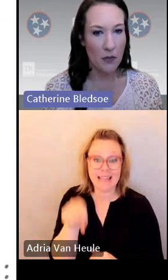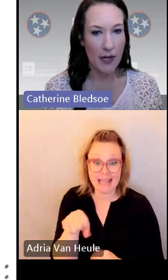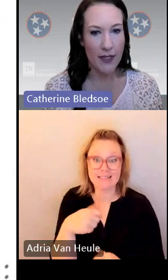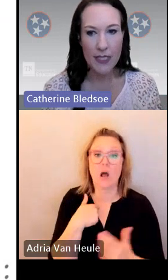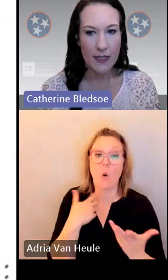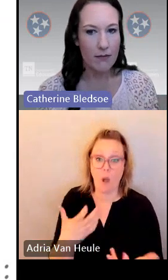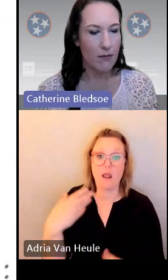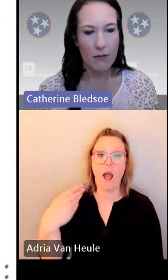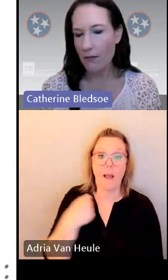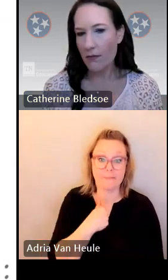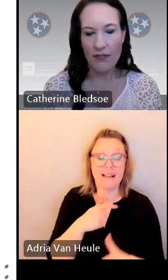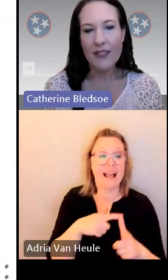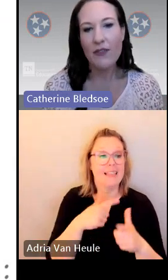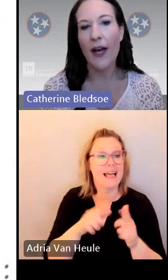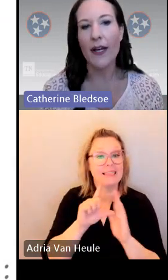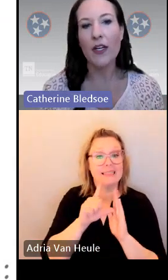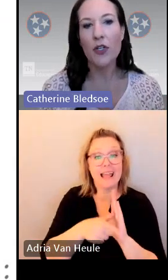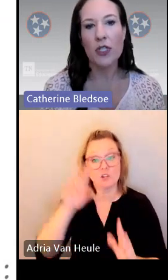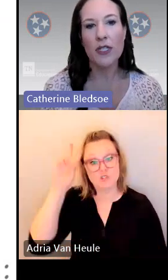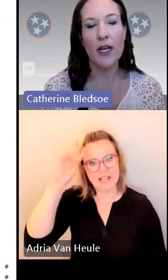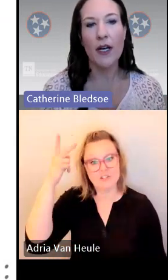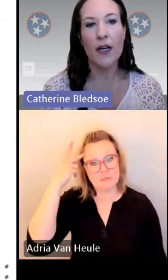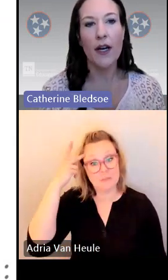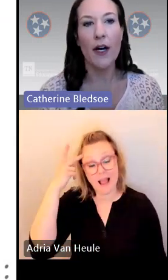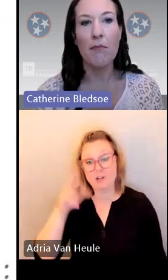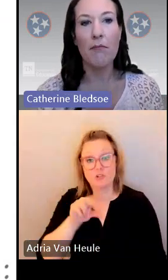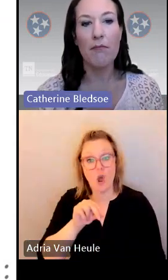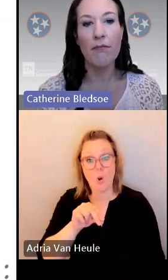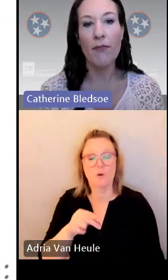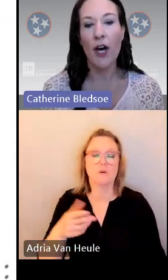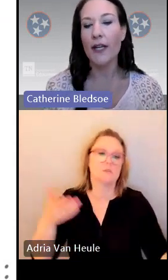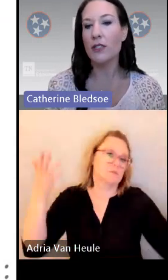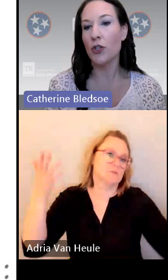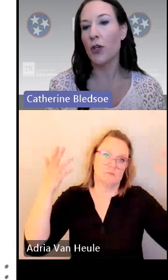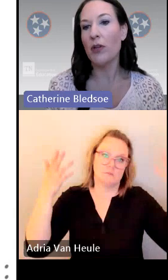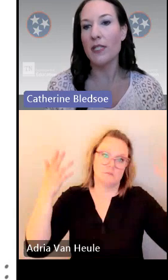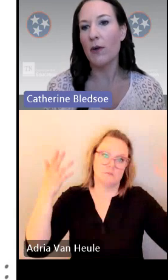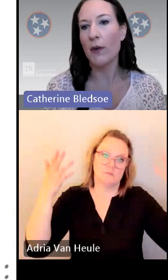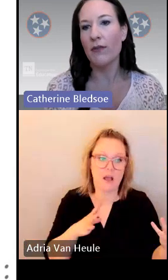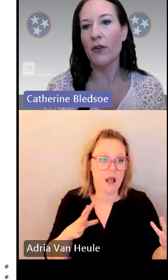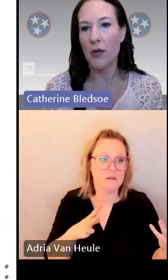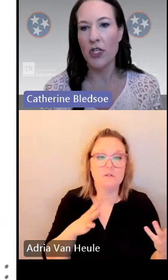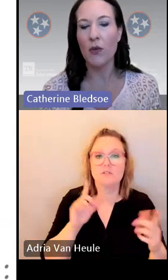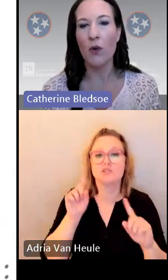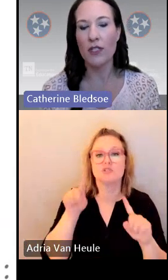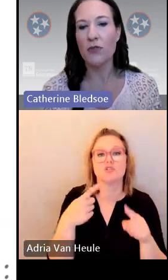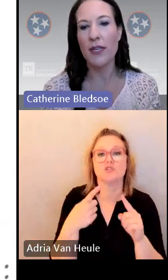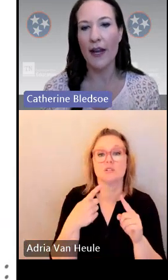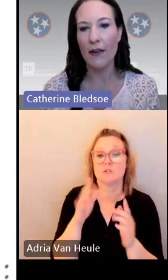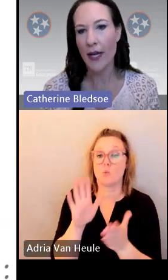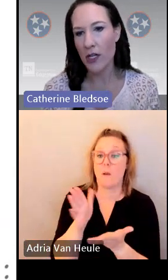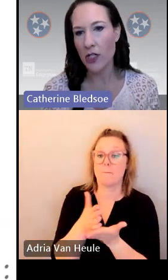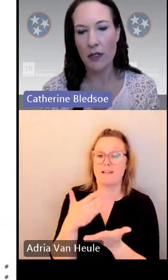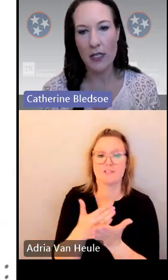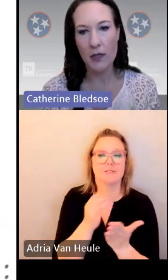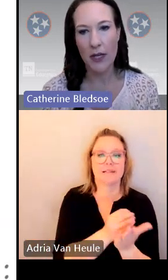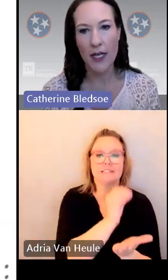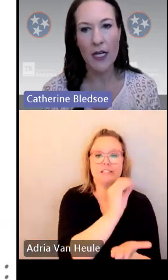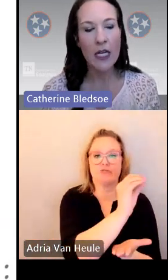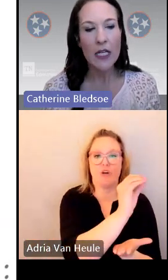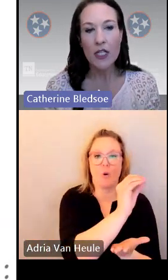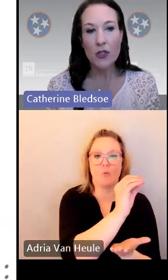you change your mind, that's fine. You're just gonna you're gonna put a 0 in for your budget once you see that allocation